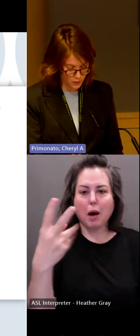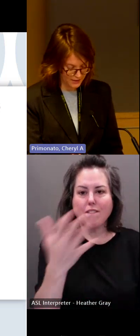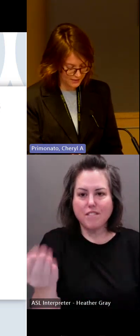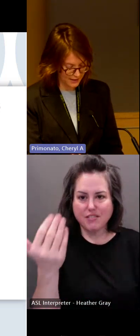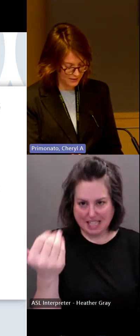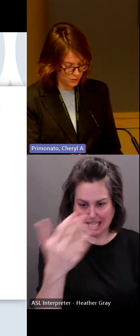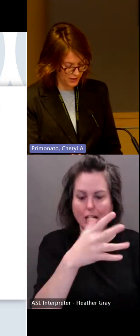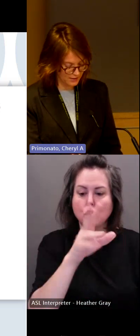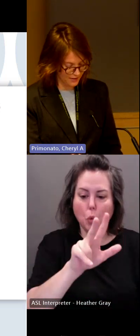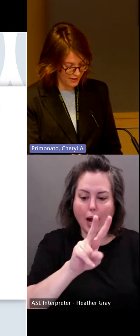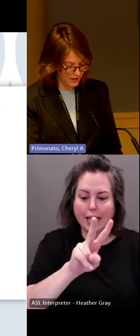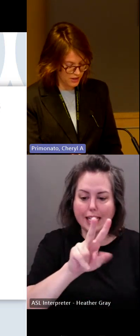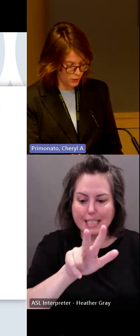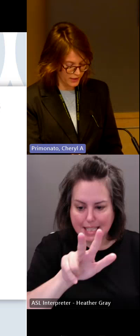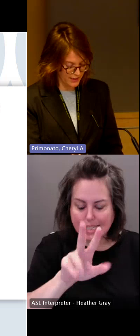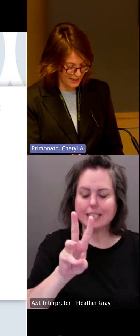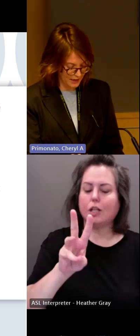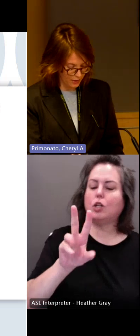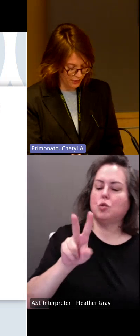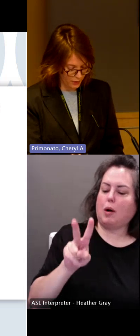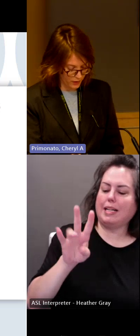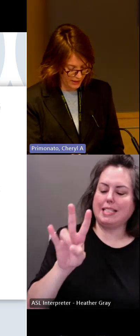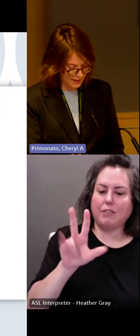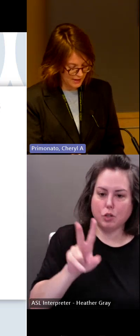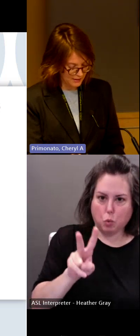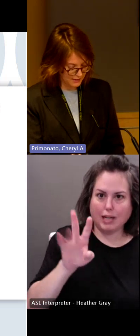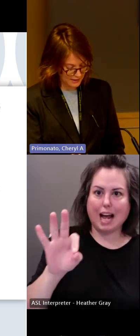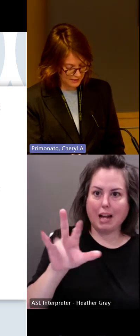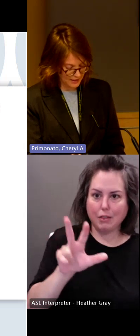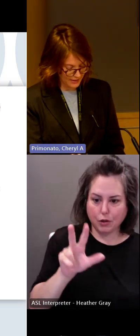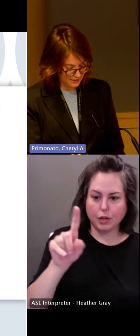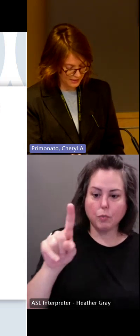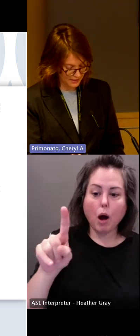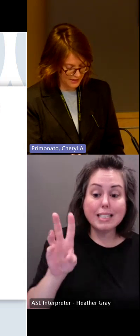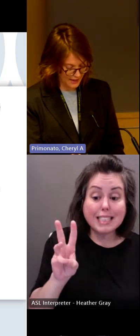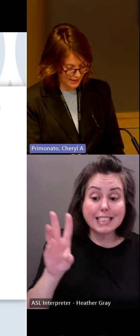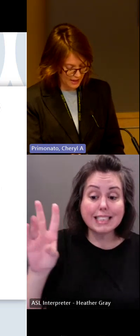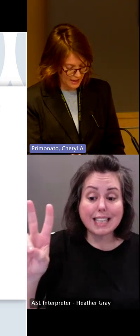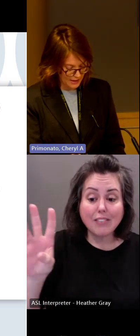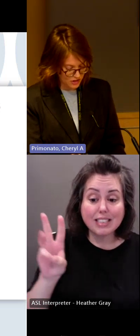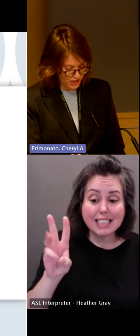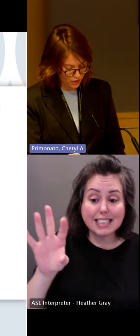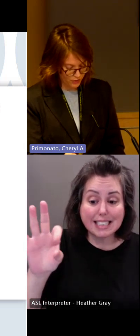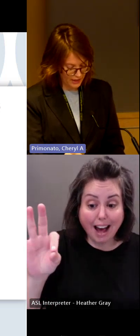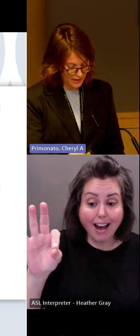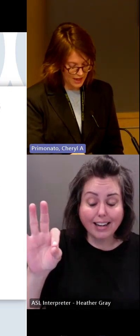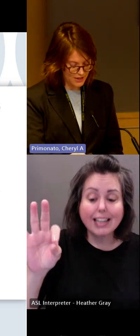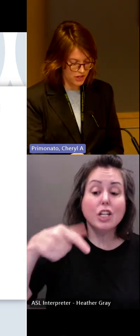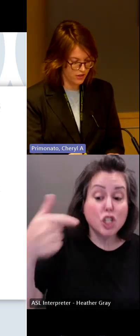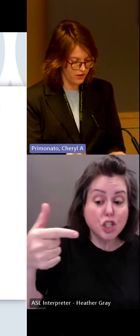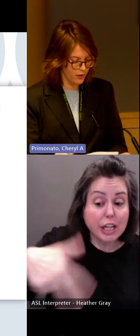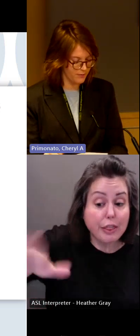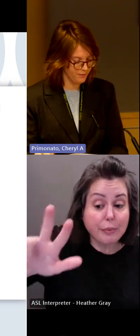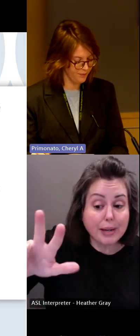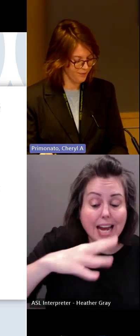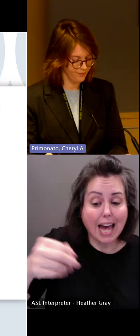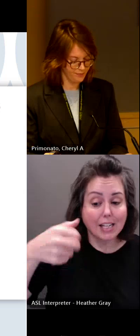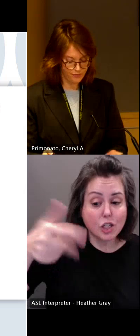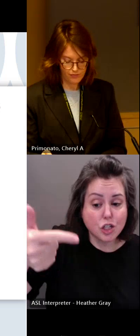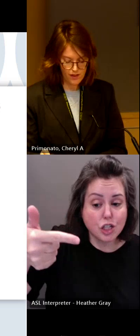15, 26, 27, 29, 31, 67, 69, G3, and